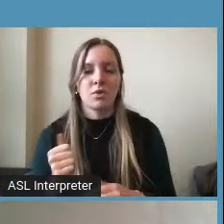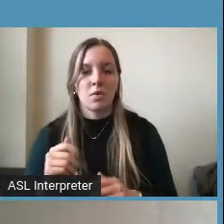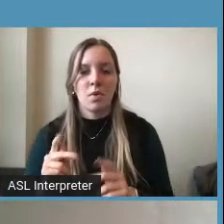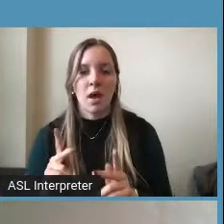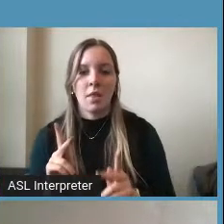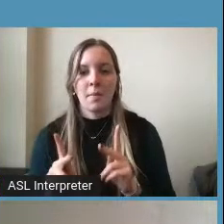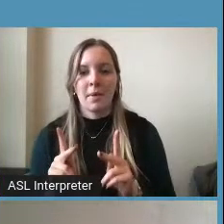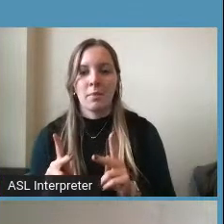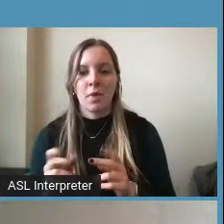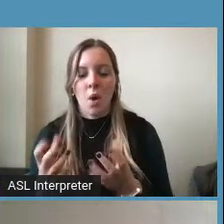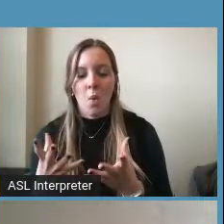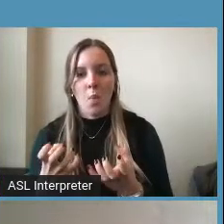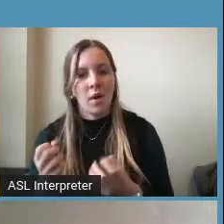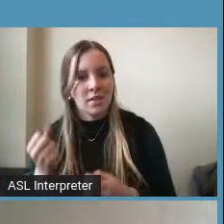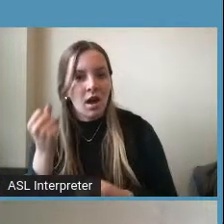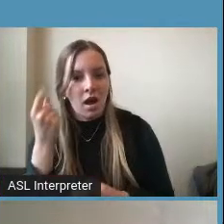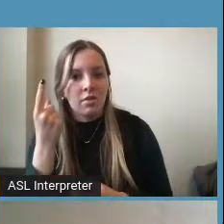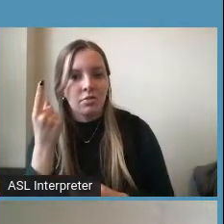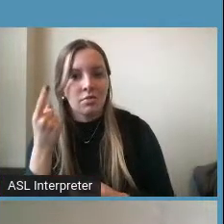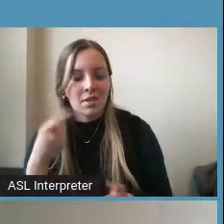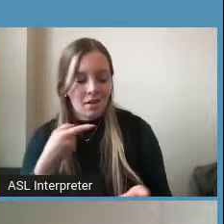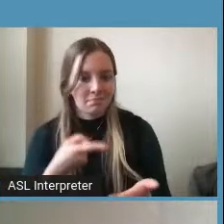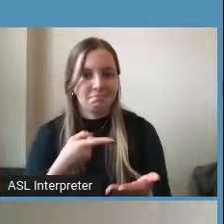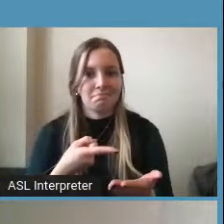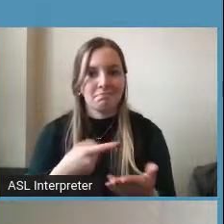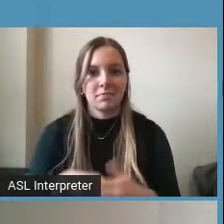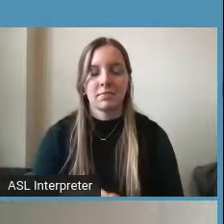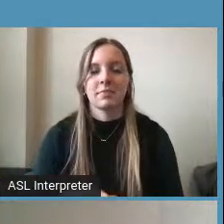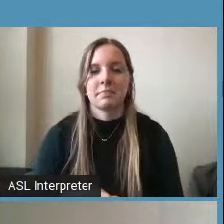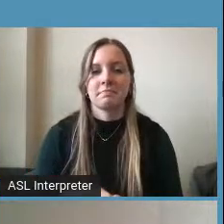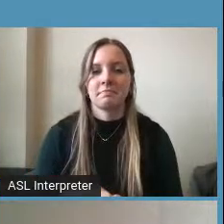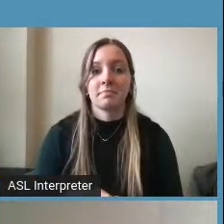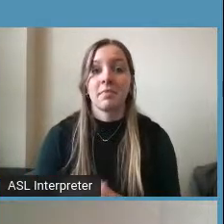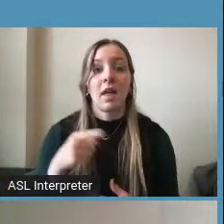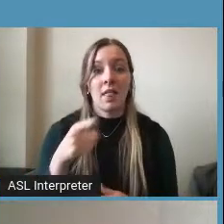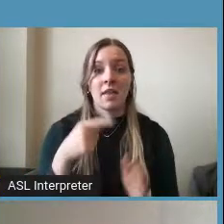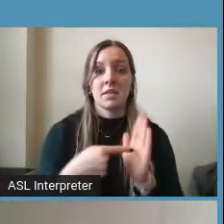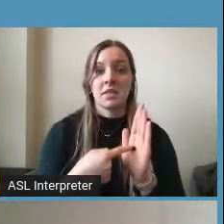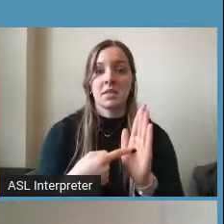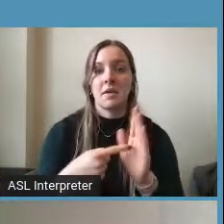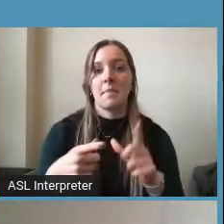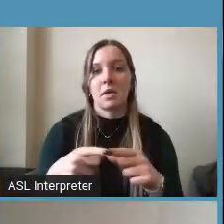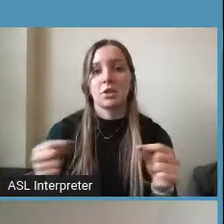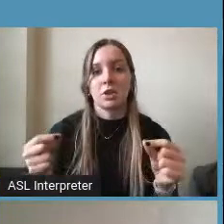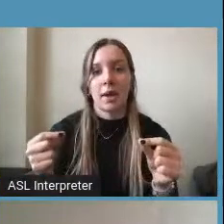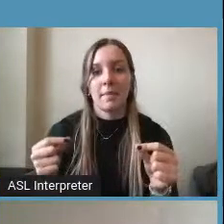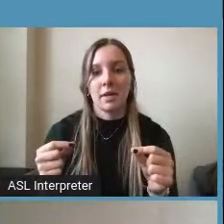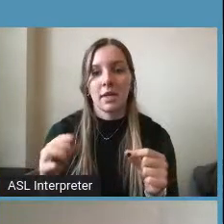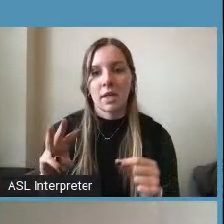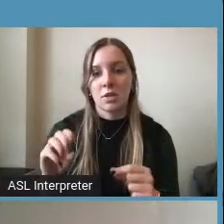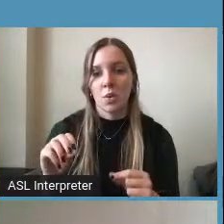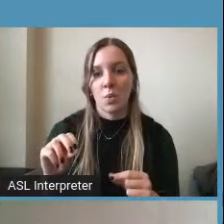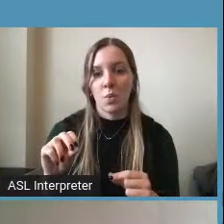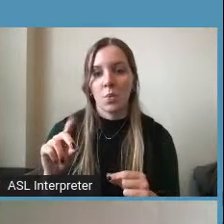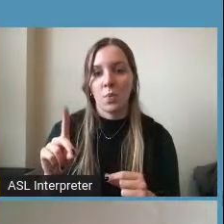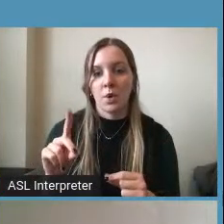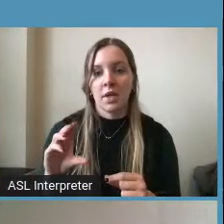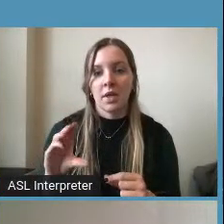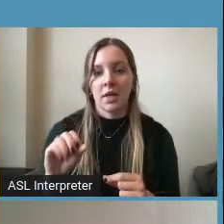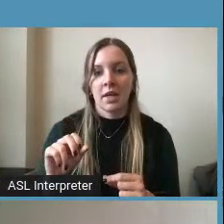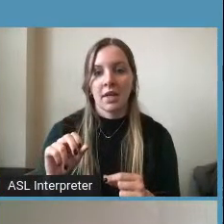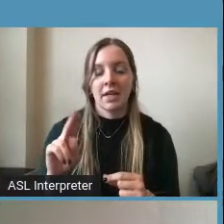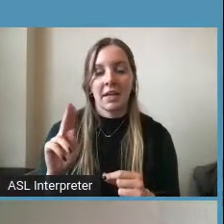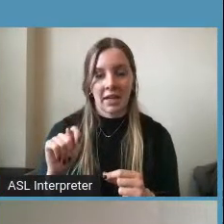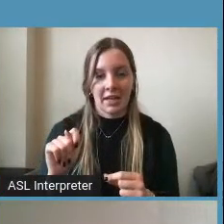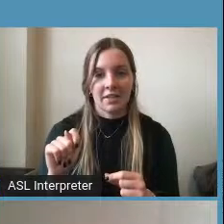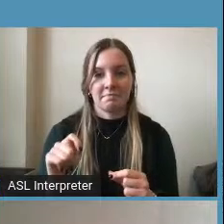another example of a Japanese woodblock print from the Fine Arts Museums of San Francisco. And here in this image that